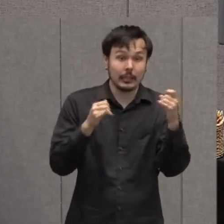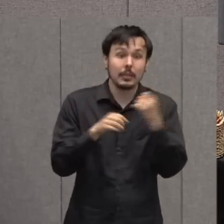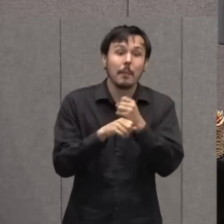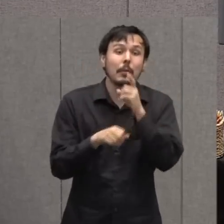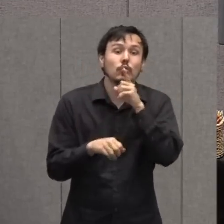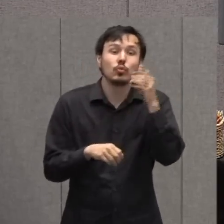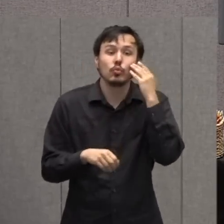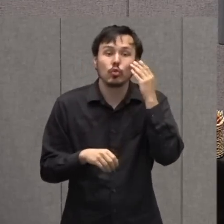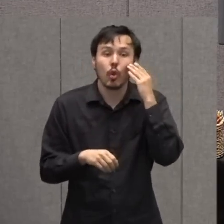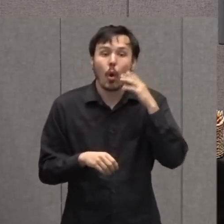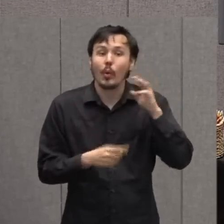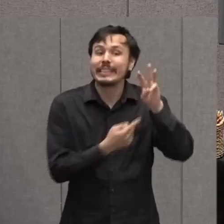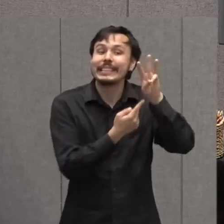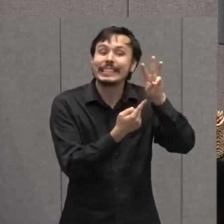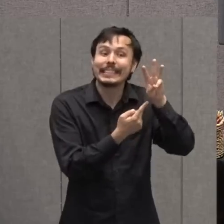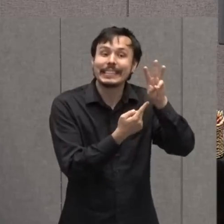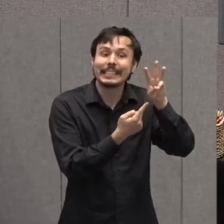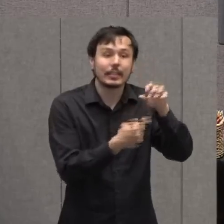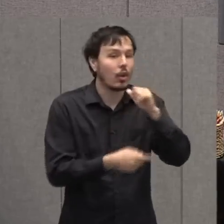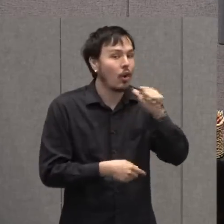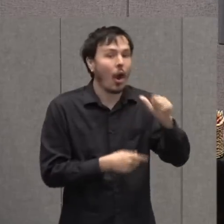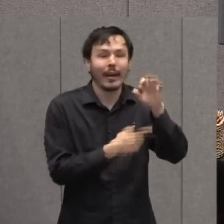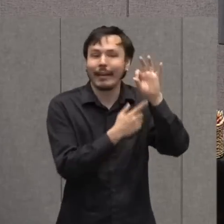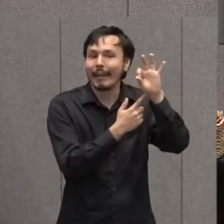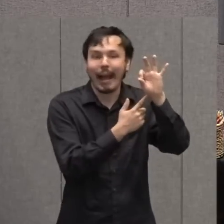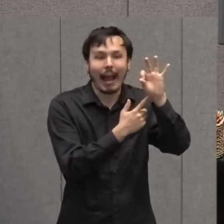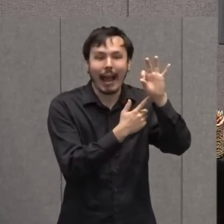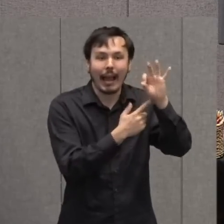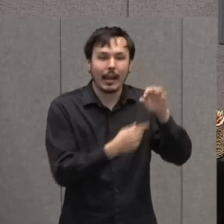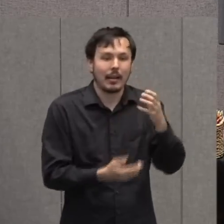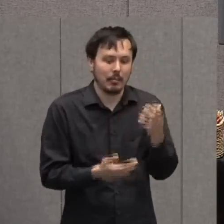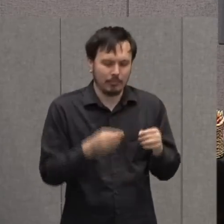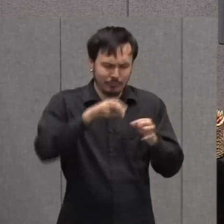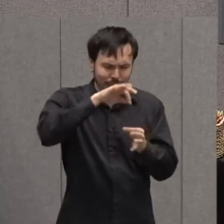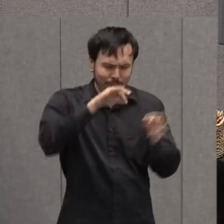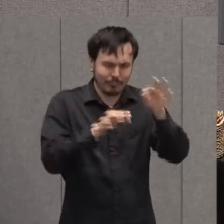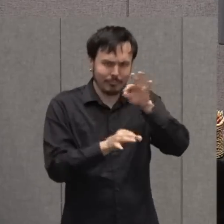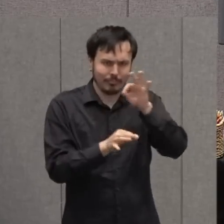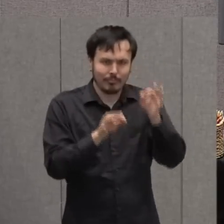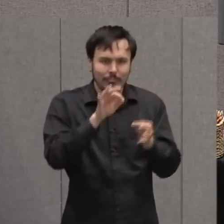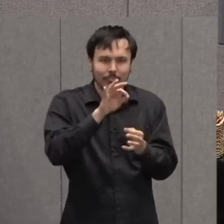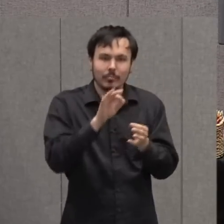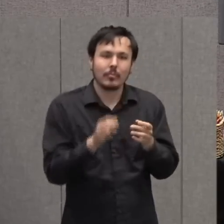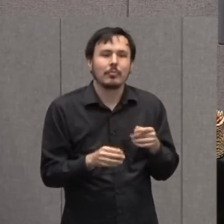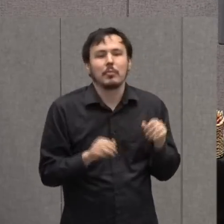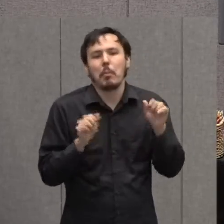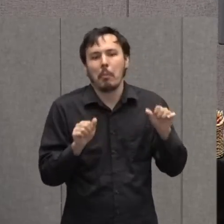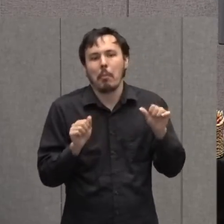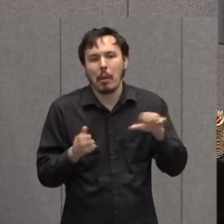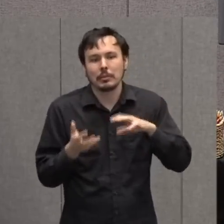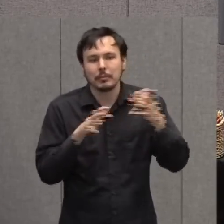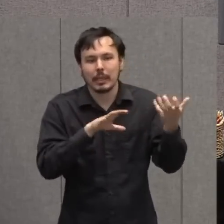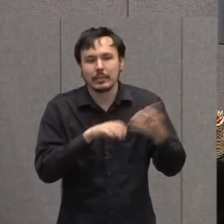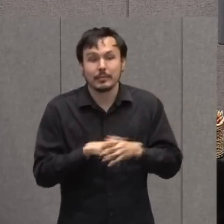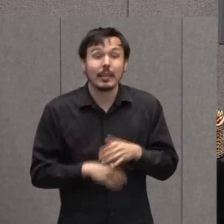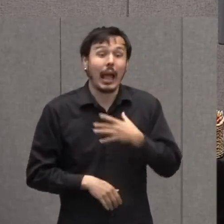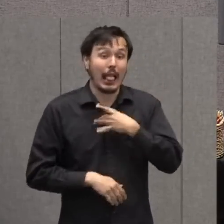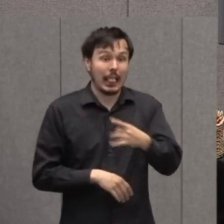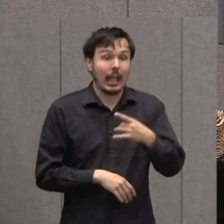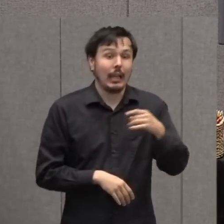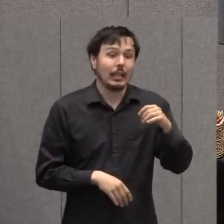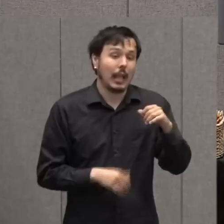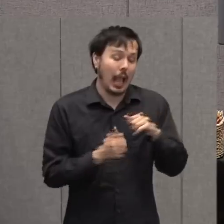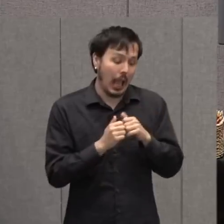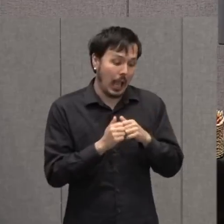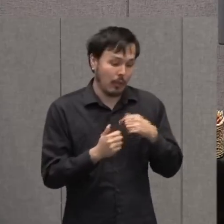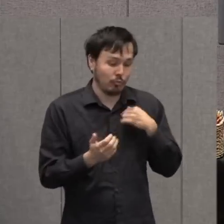that, so you'll know that it's a 6 and not a 9, because that could be confusing, right? So I like the way Miss Grove did that for us. So, I